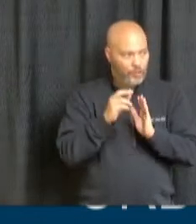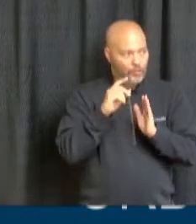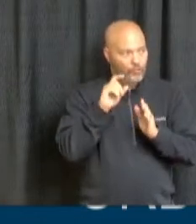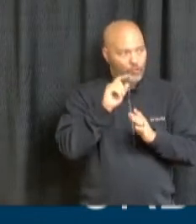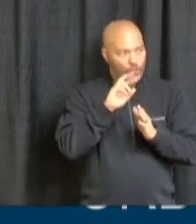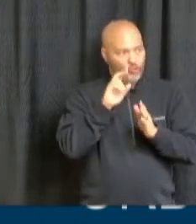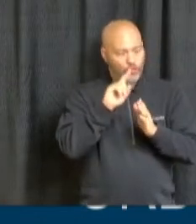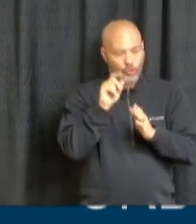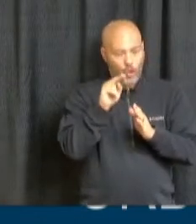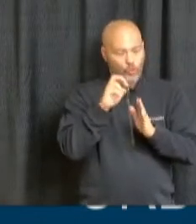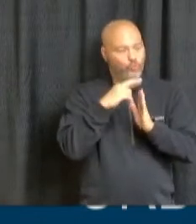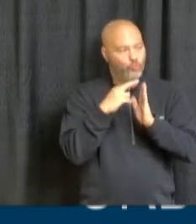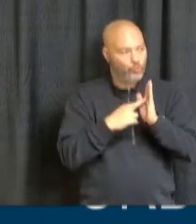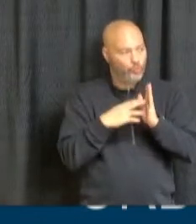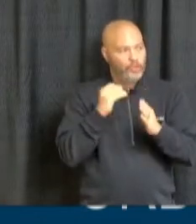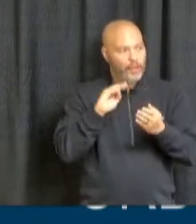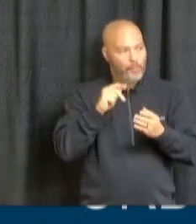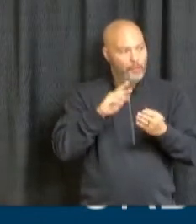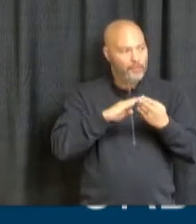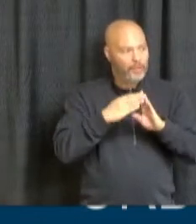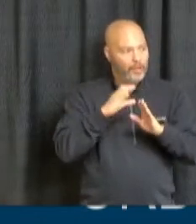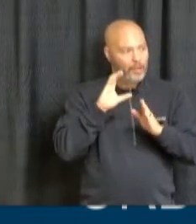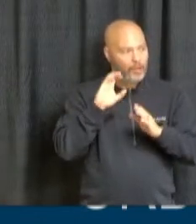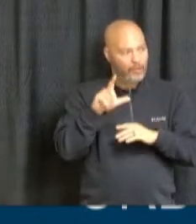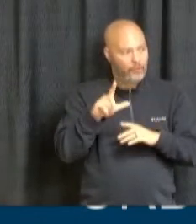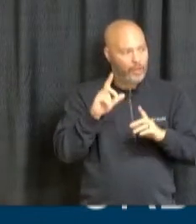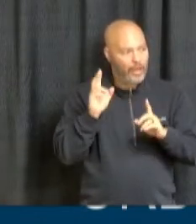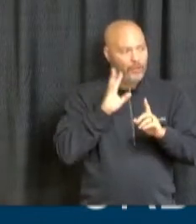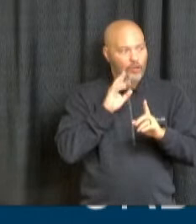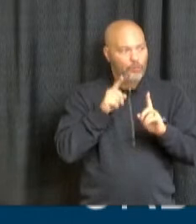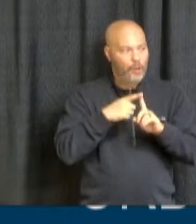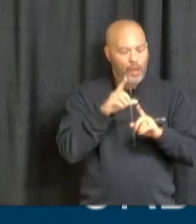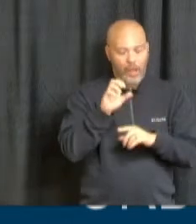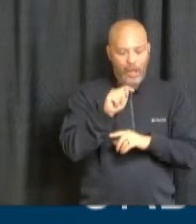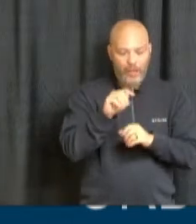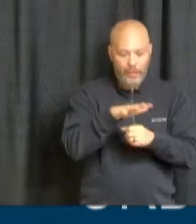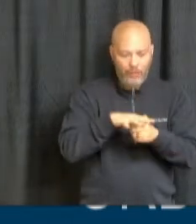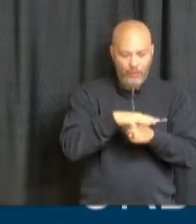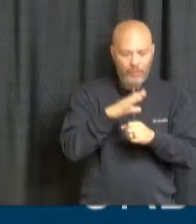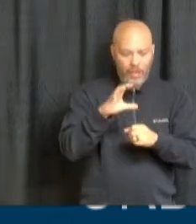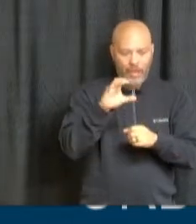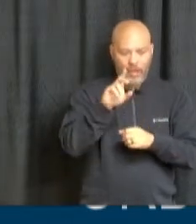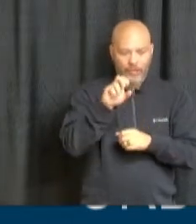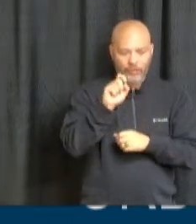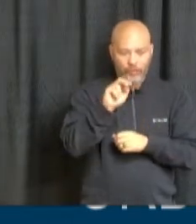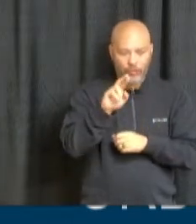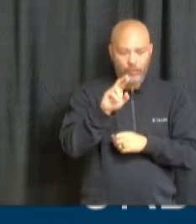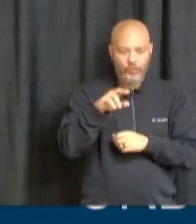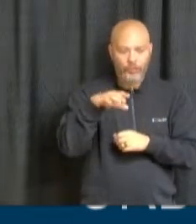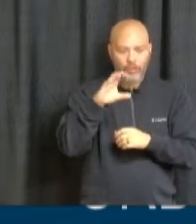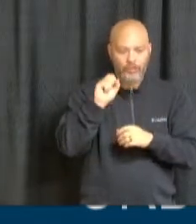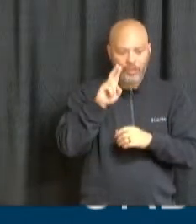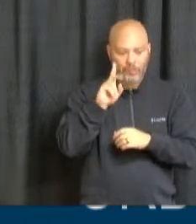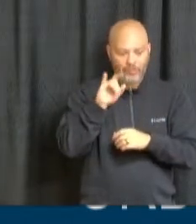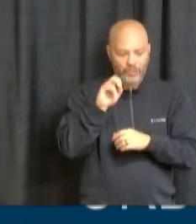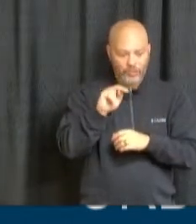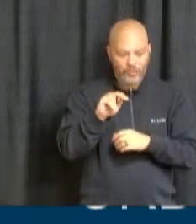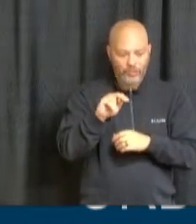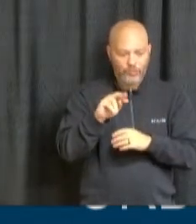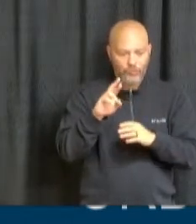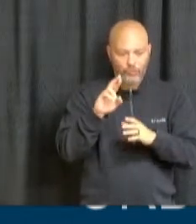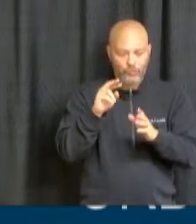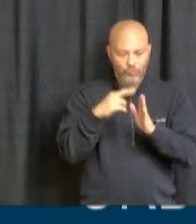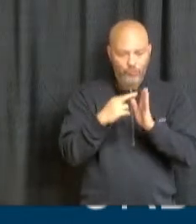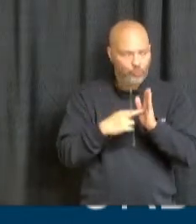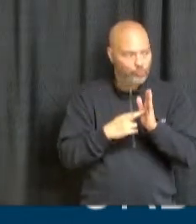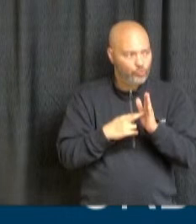amending the city zoning ordinance of the city of Clarksville as it pertains to lot coverage and cluster subdivision regulations. Anyone in the audience wish to